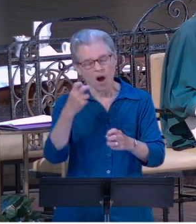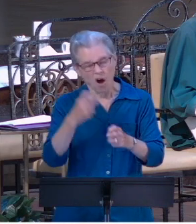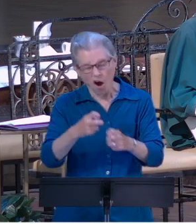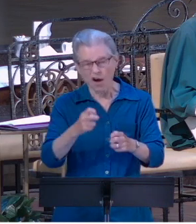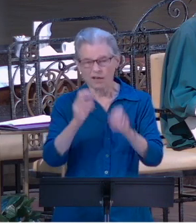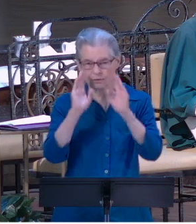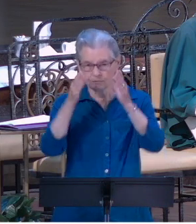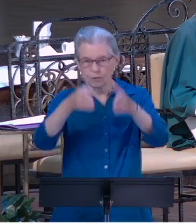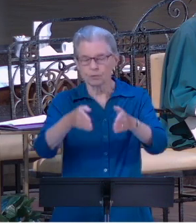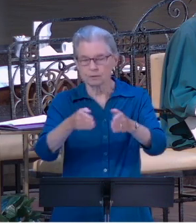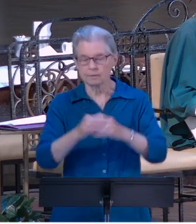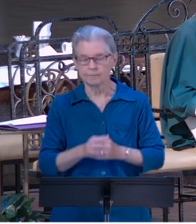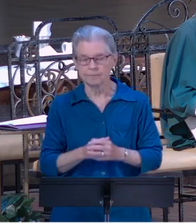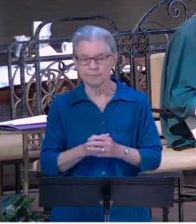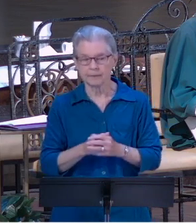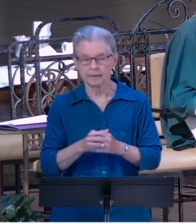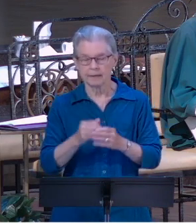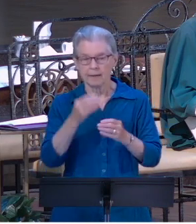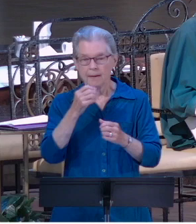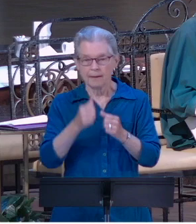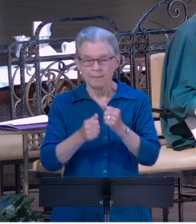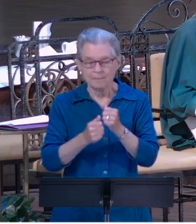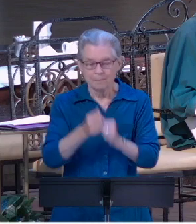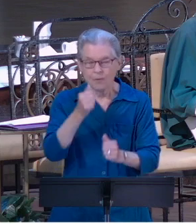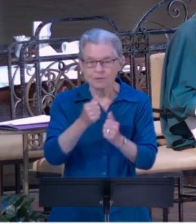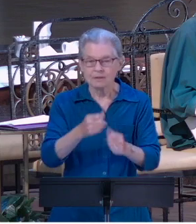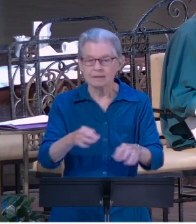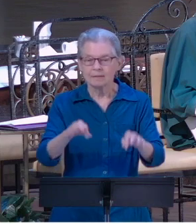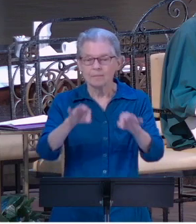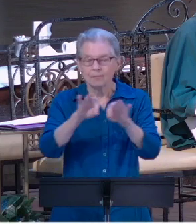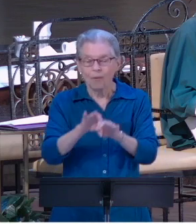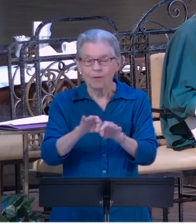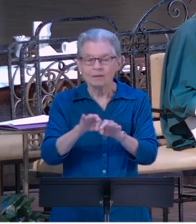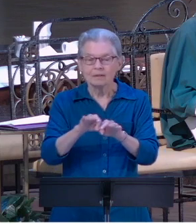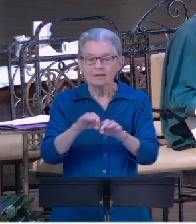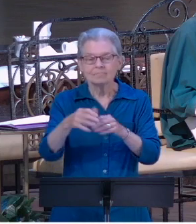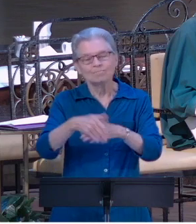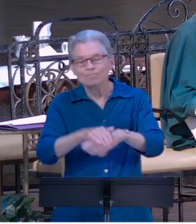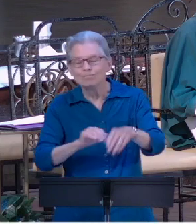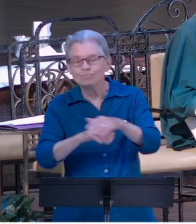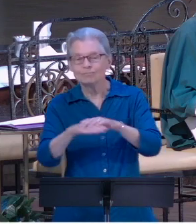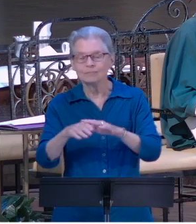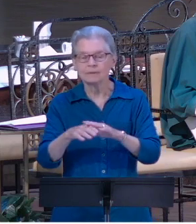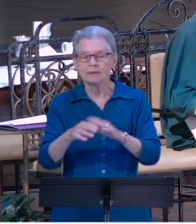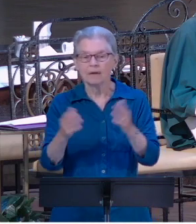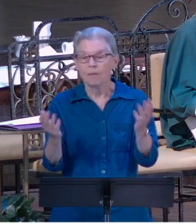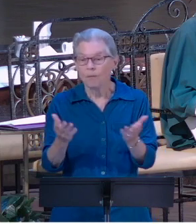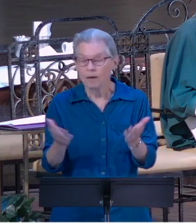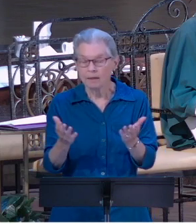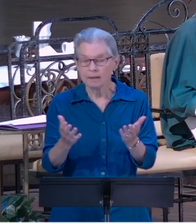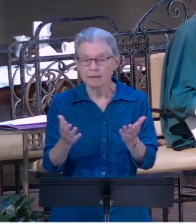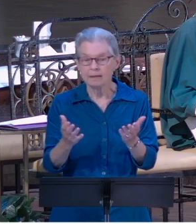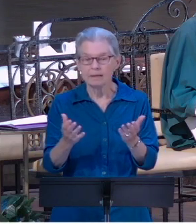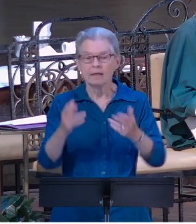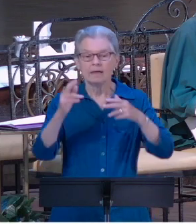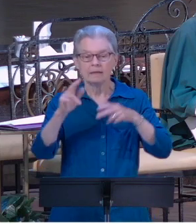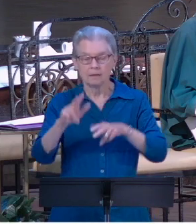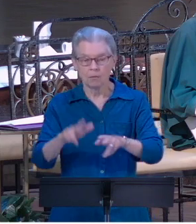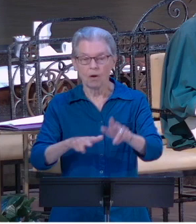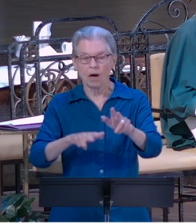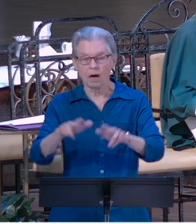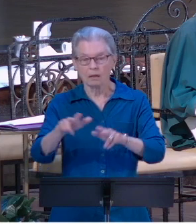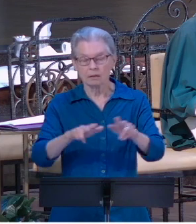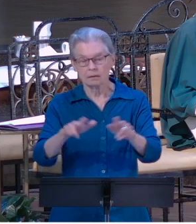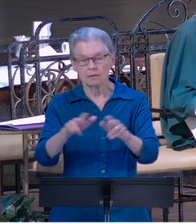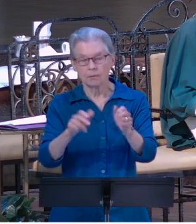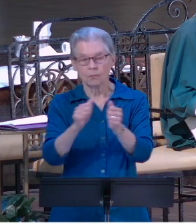Our greatest consolation in the immersion experience was to be able to come alongside the migrants